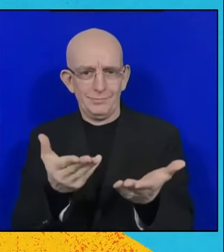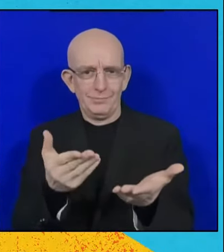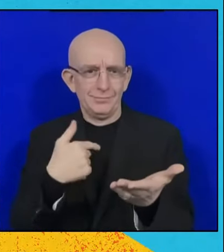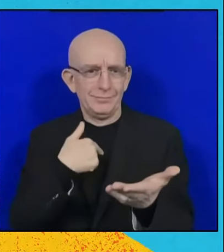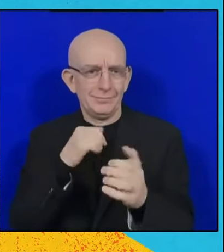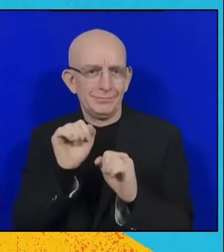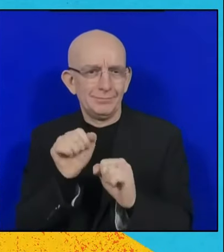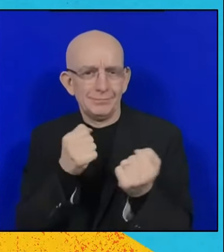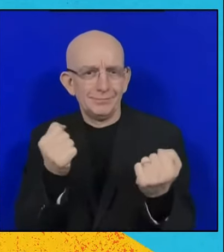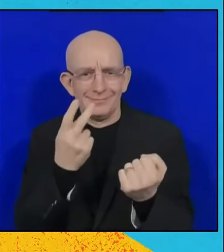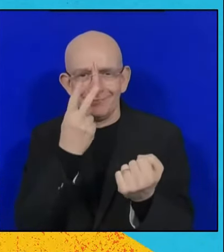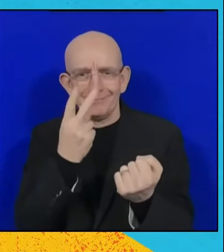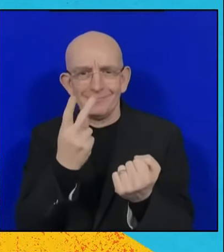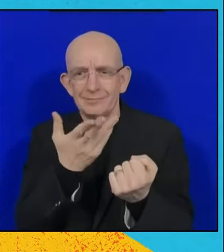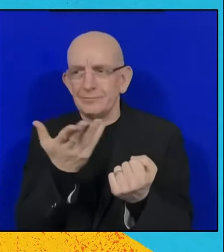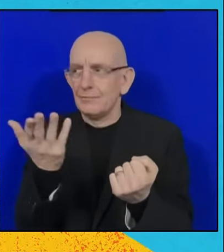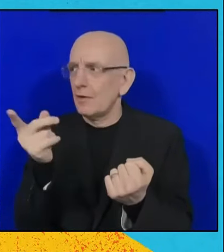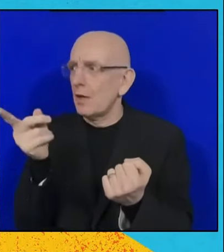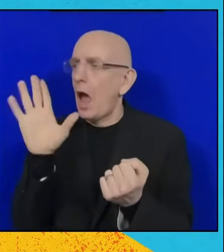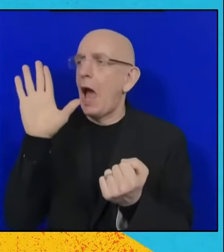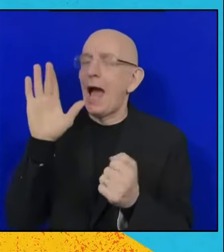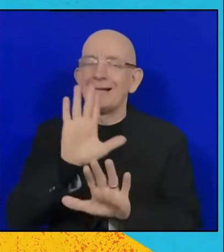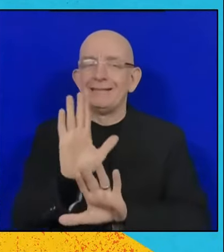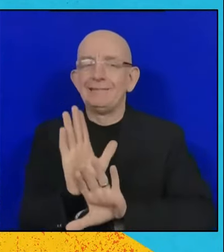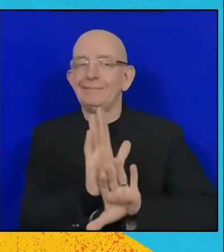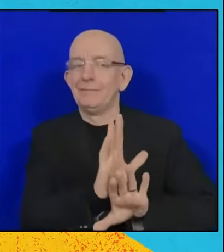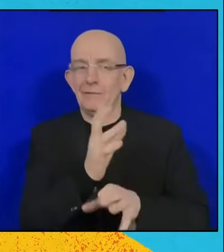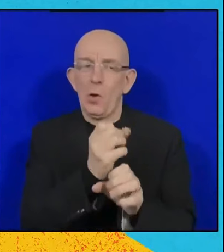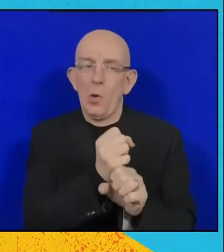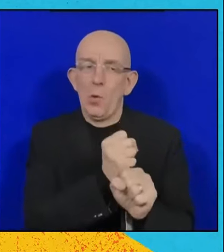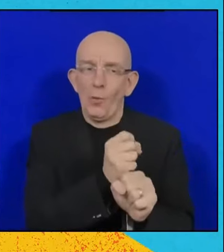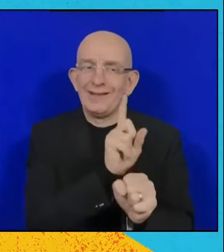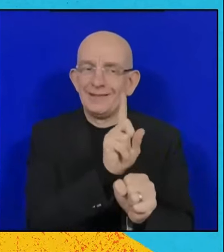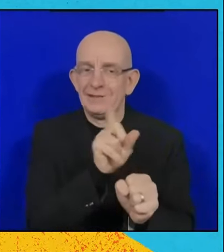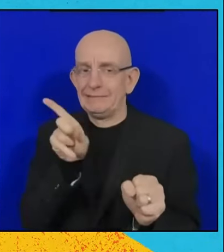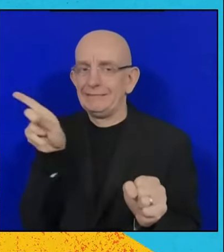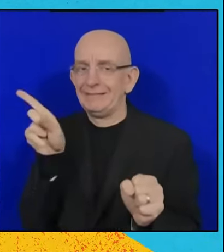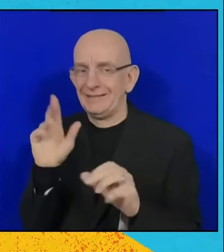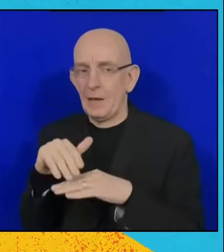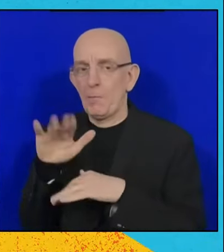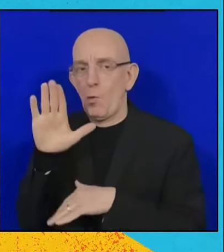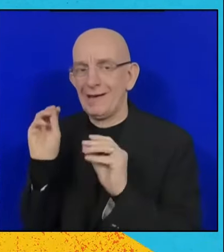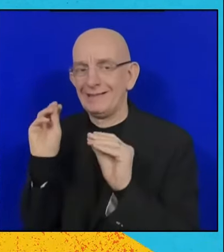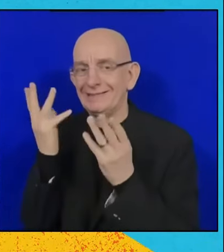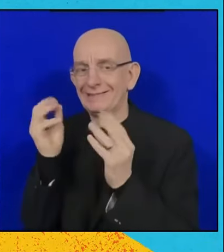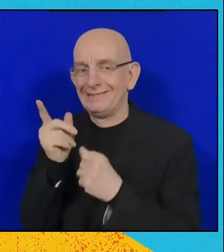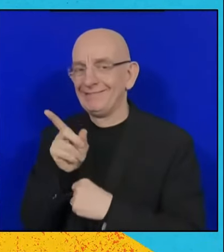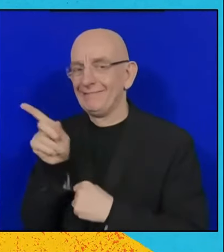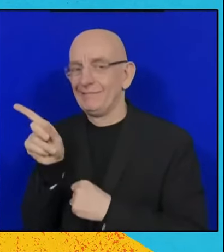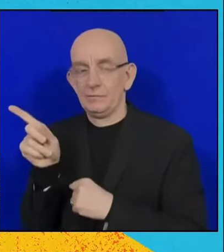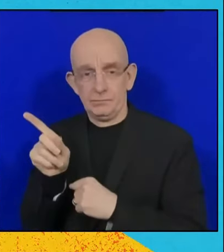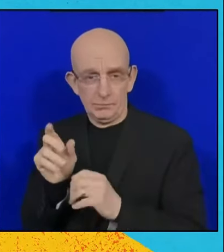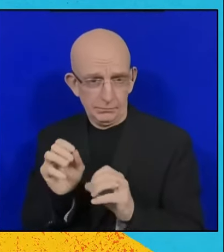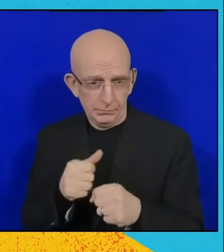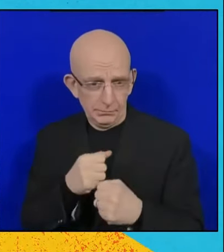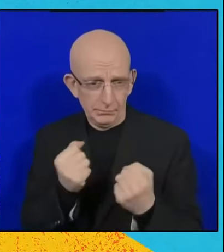than to reverse at least some of the human-induced damage to our natural